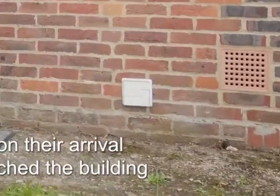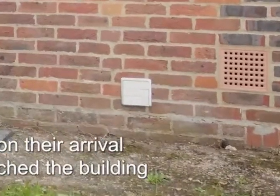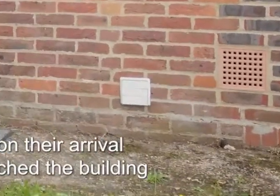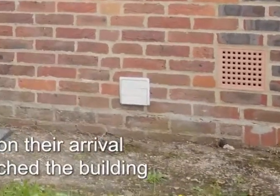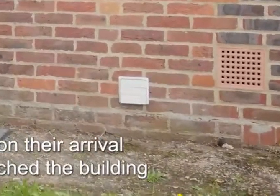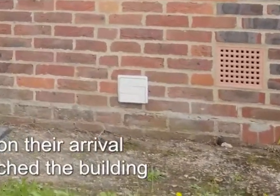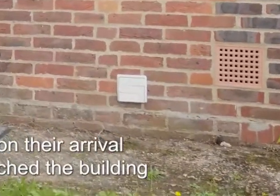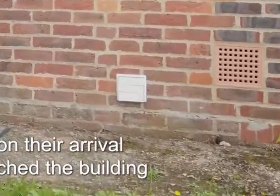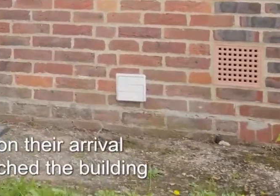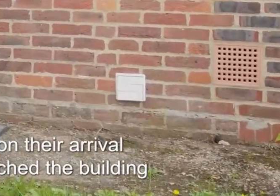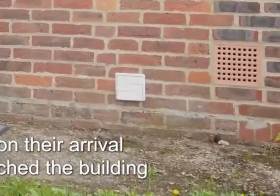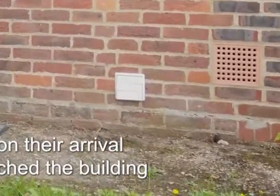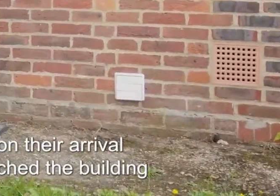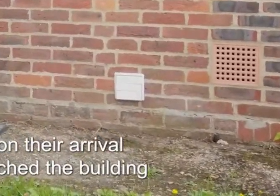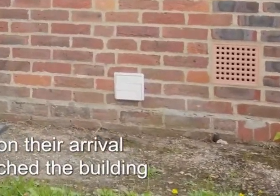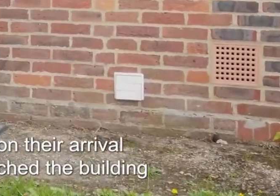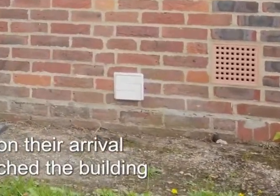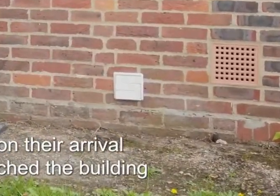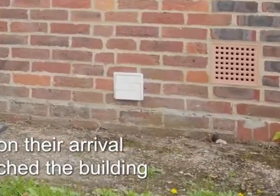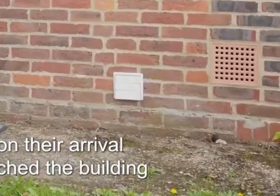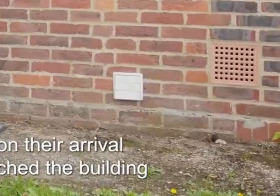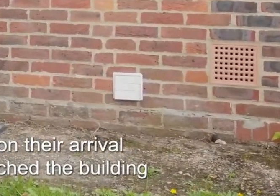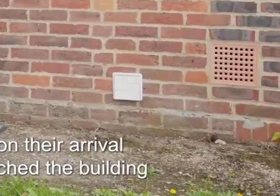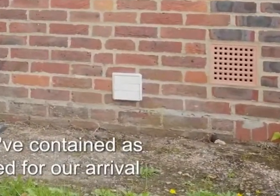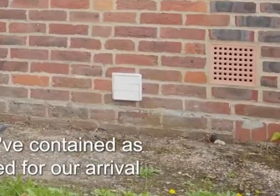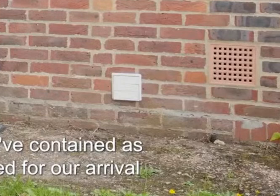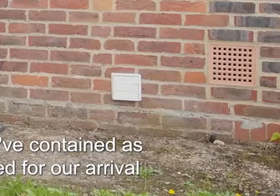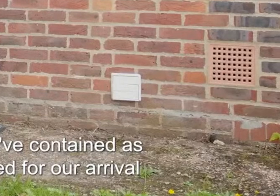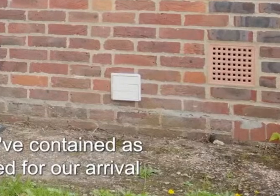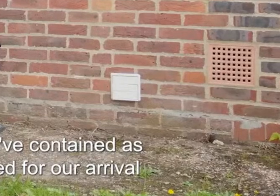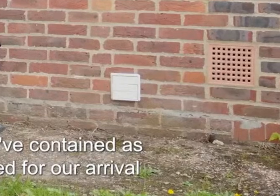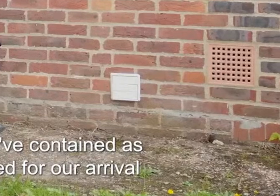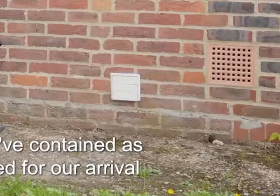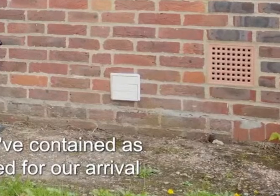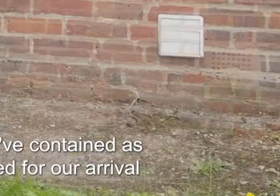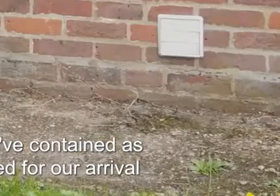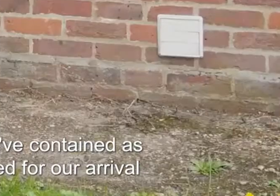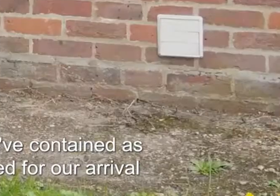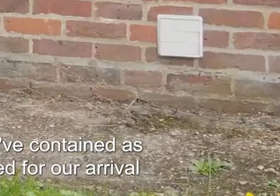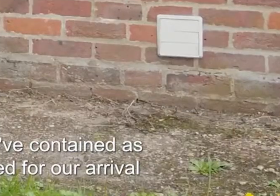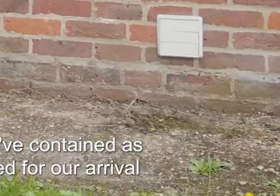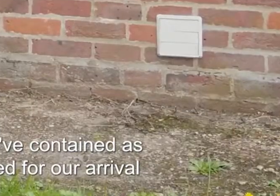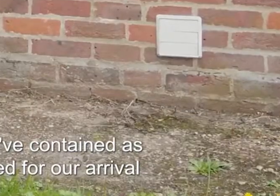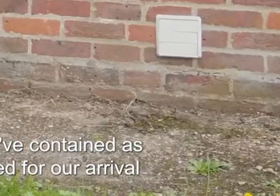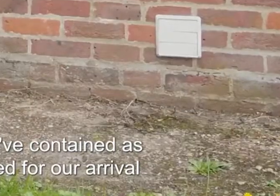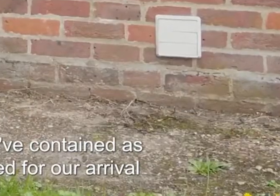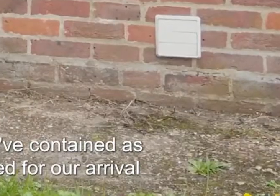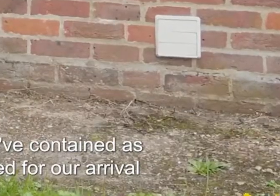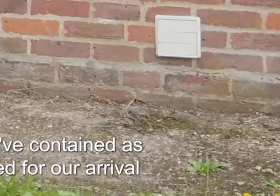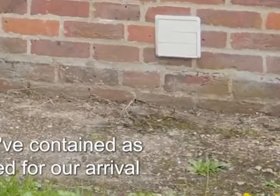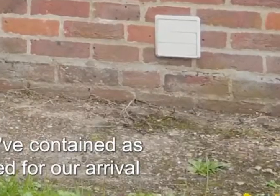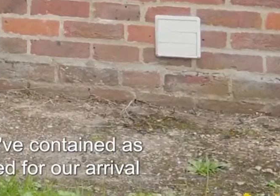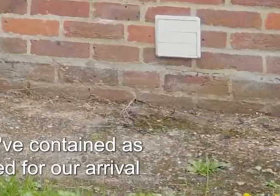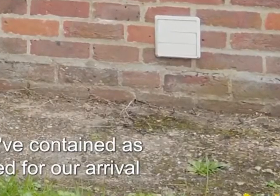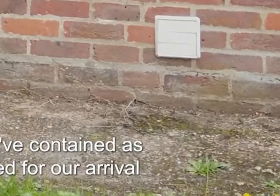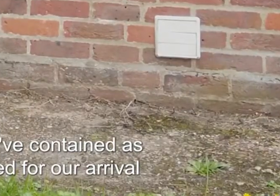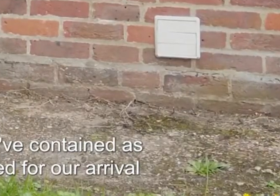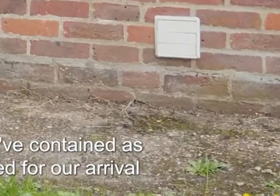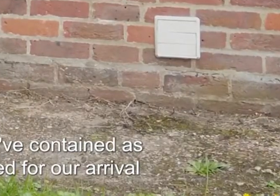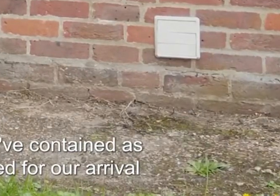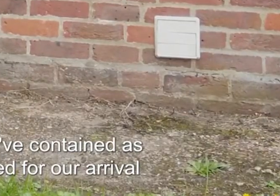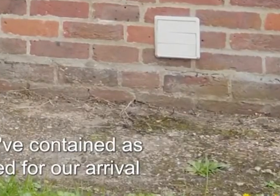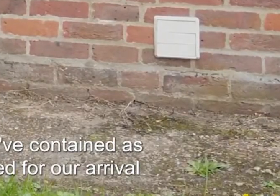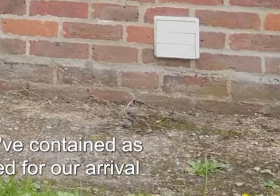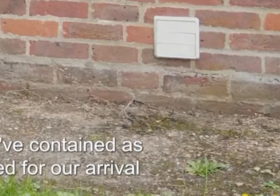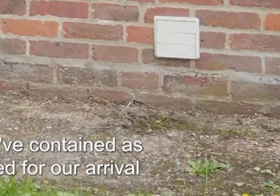On their arrival, they've gone straight in and searched the building, and no persons were found. They've contained as best they can the